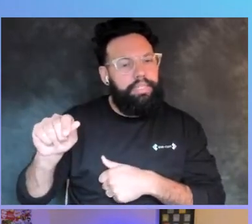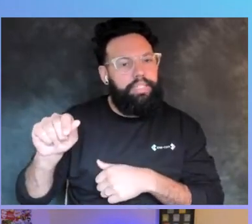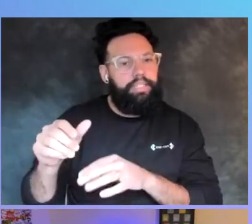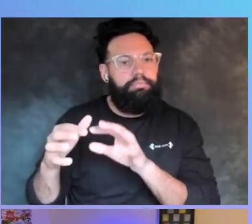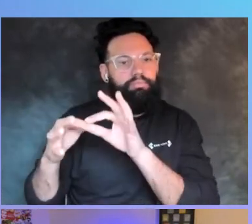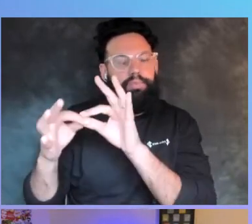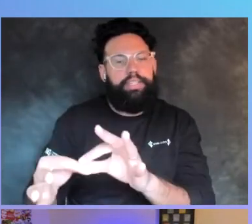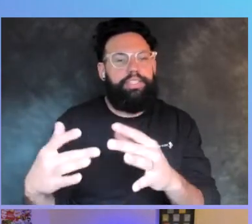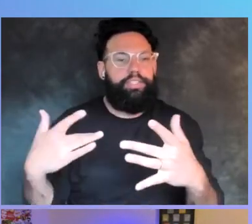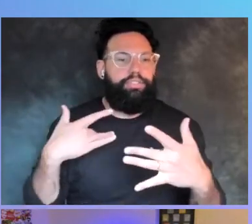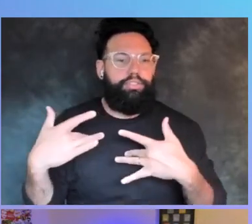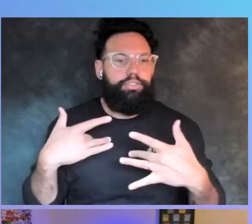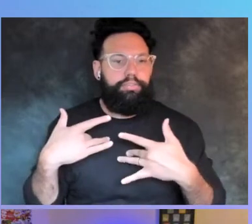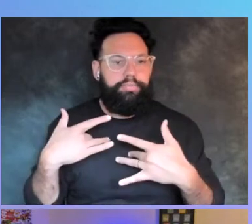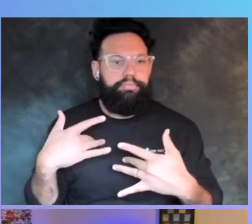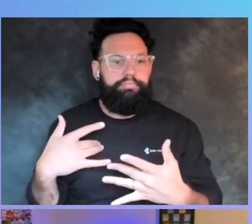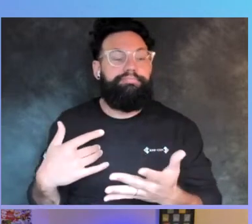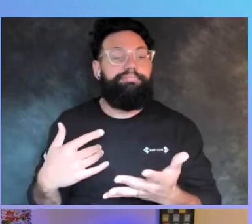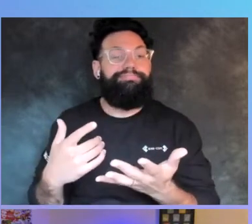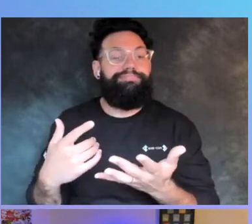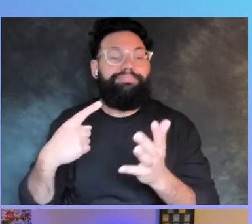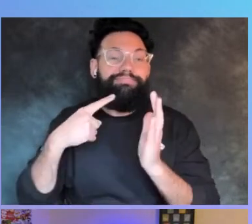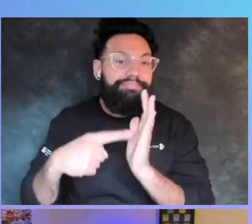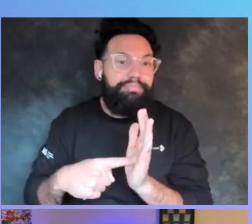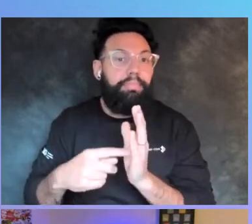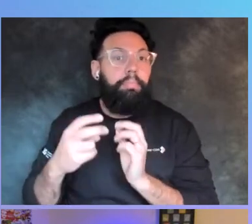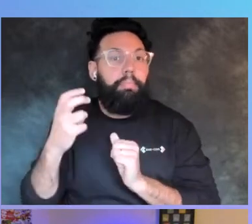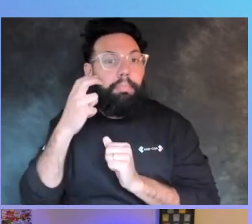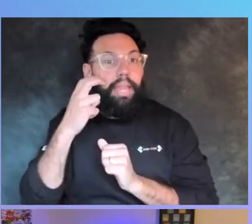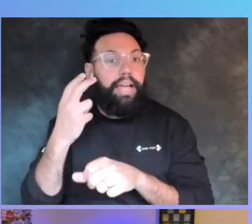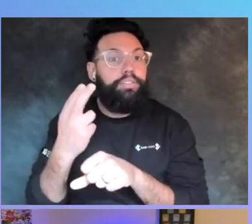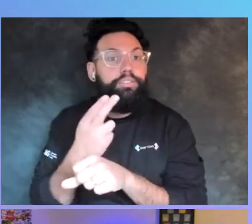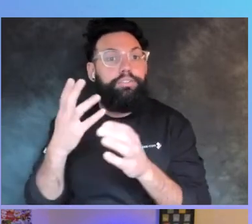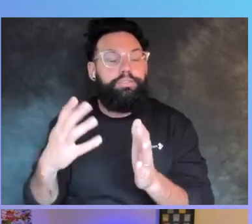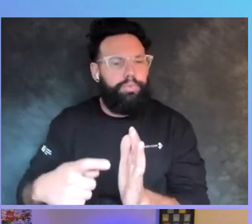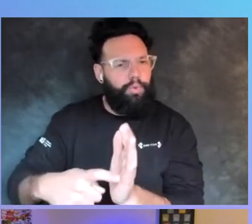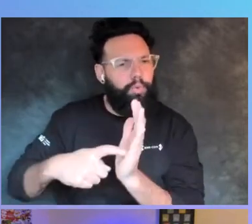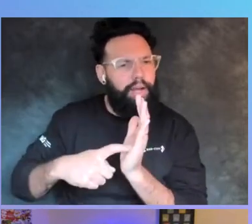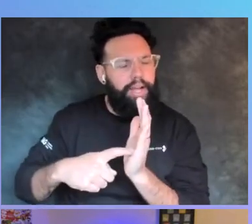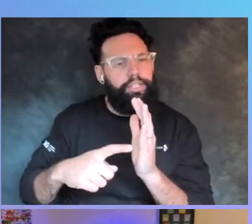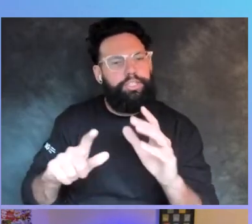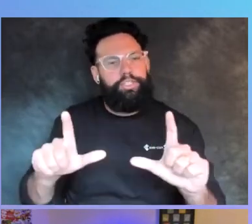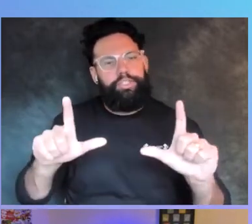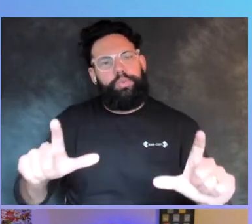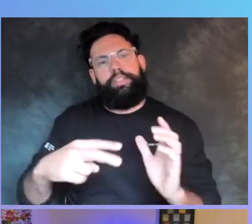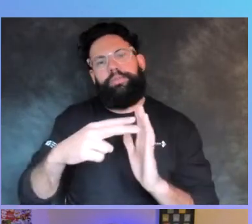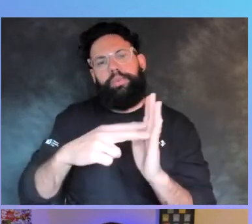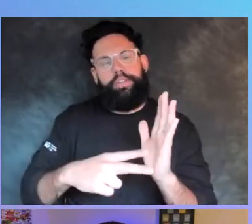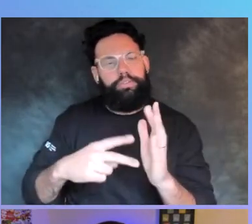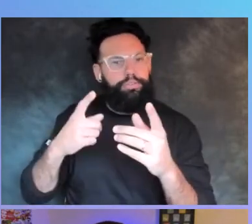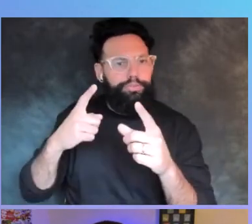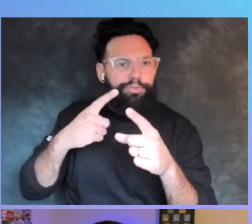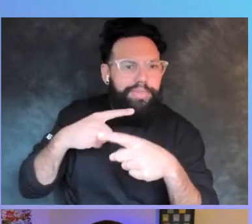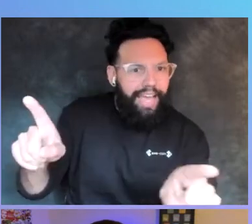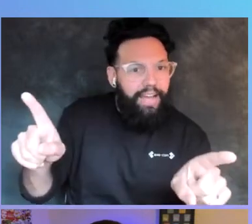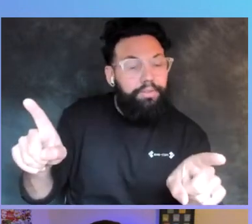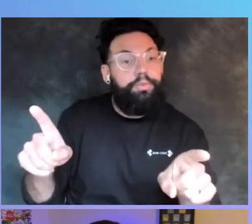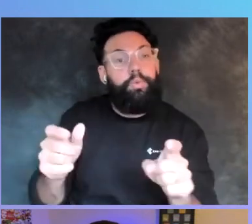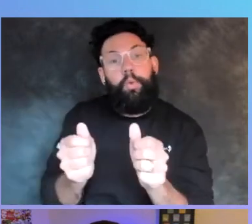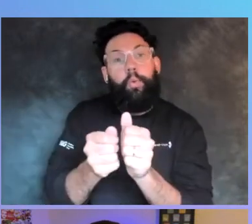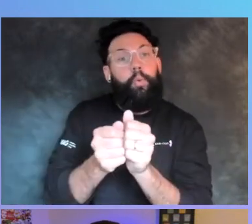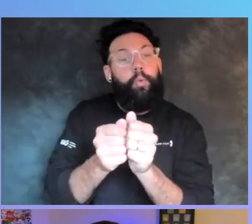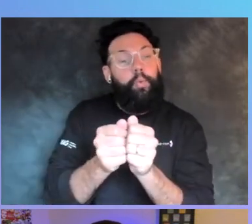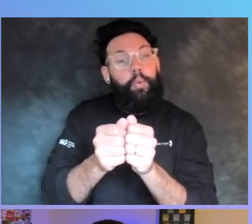saying blind users are requiring screen readers to announce a field's purpose, and without that